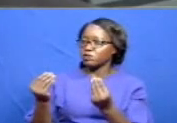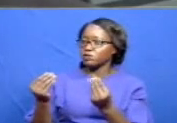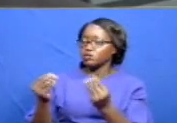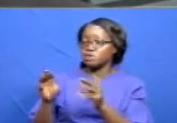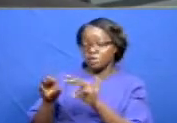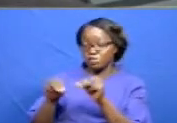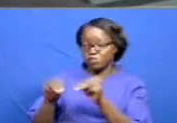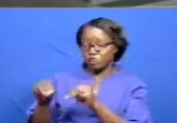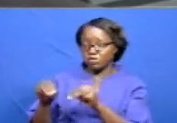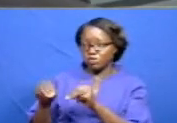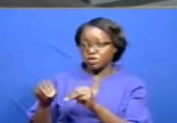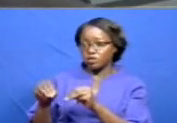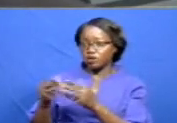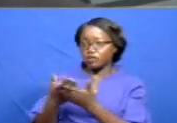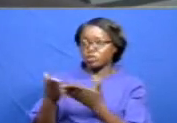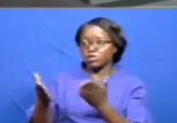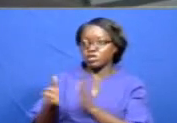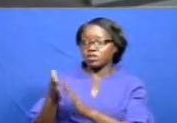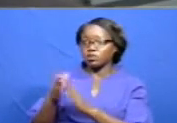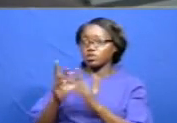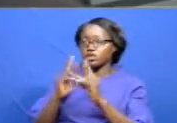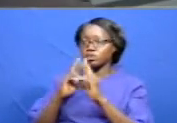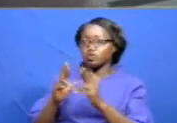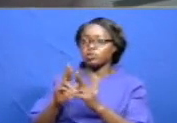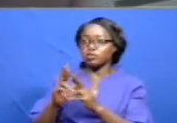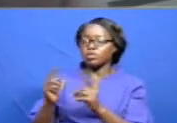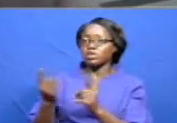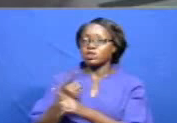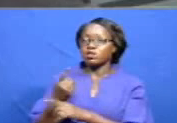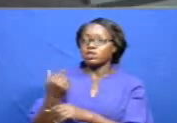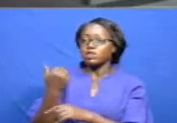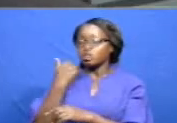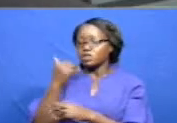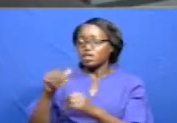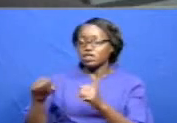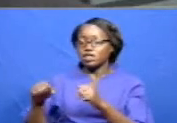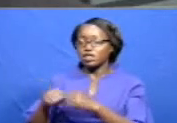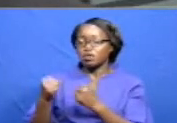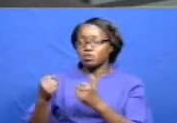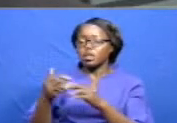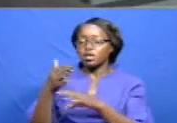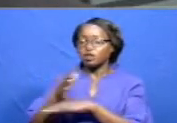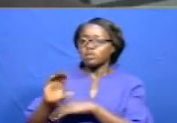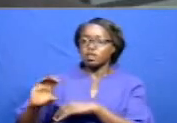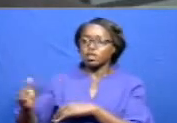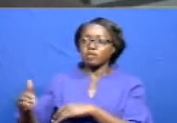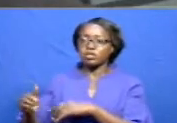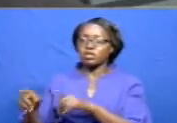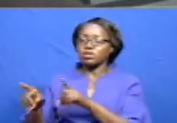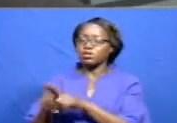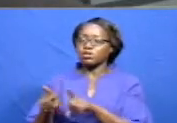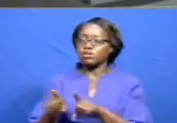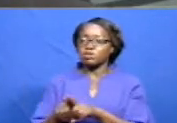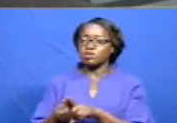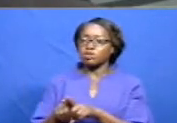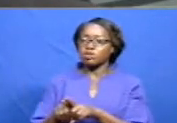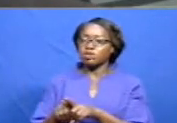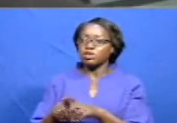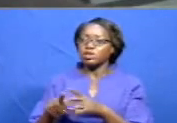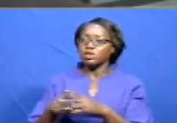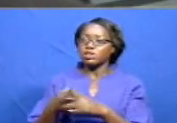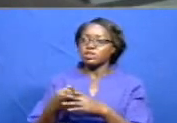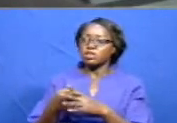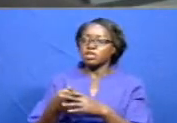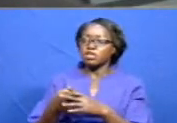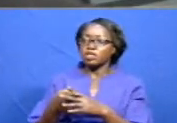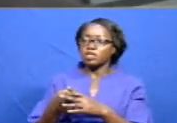those records and therefore quick response to different ailments as they happen across the counties. We've also initiated Dial a Daktari that